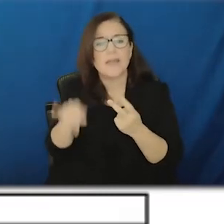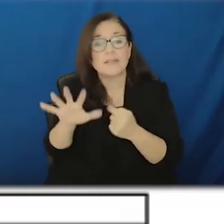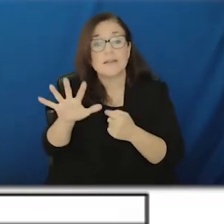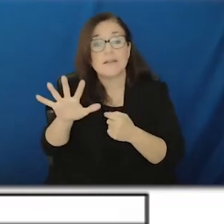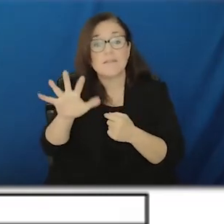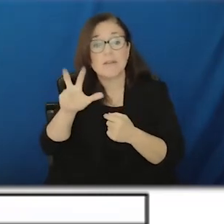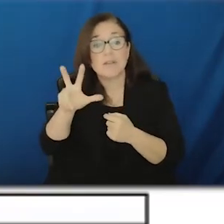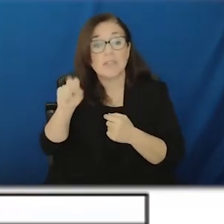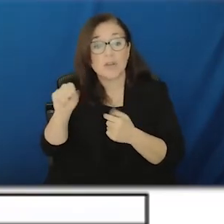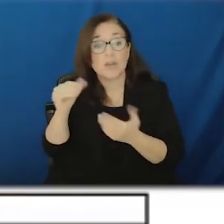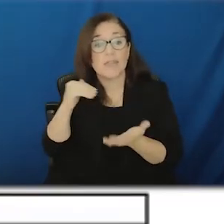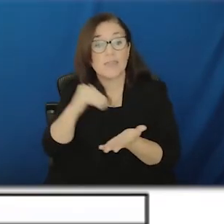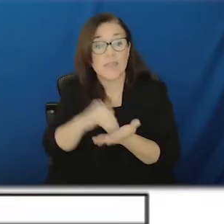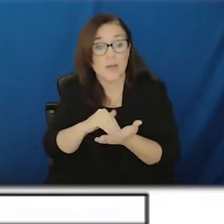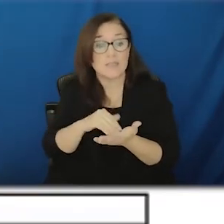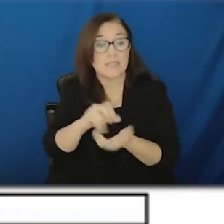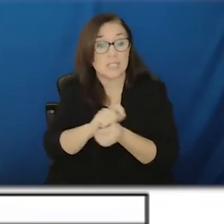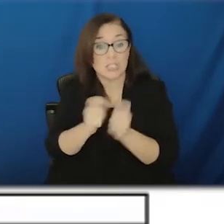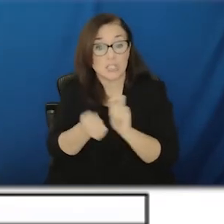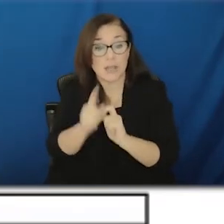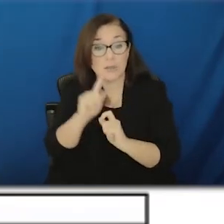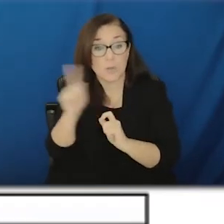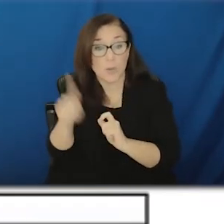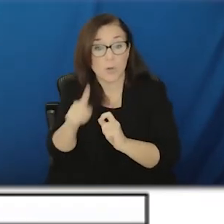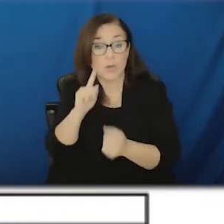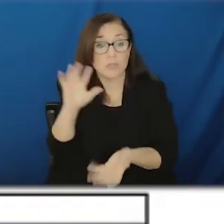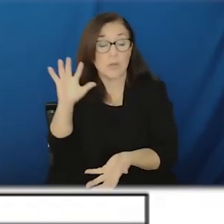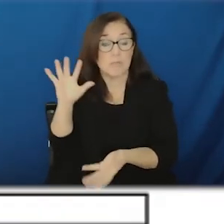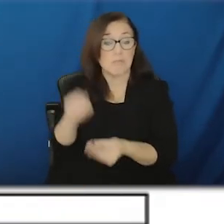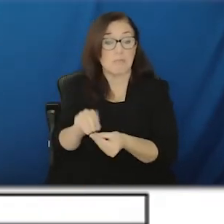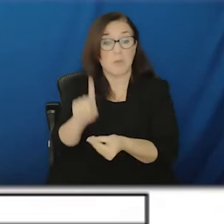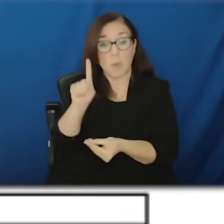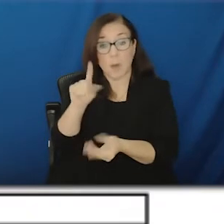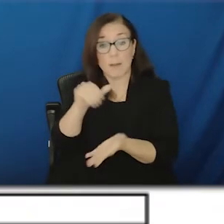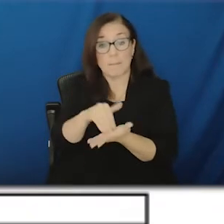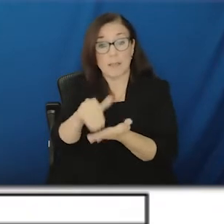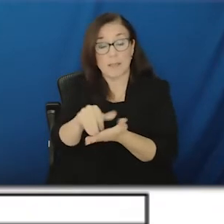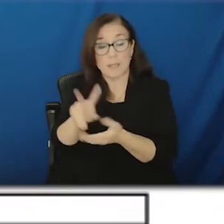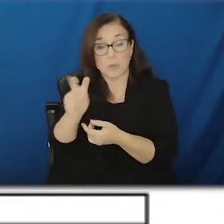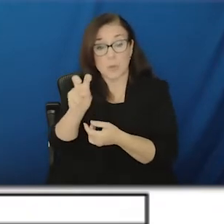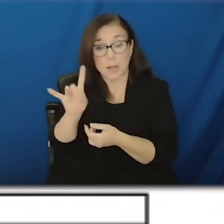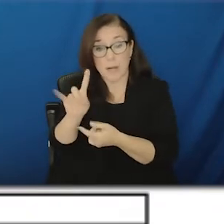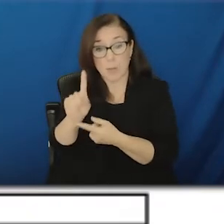$530,000, which gives us a total change order amount for the project of